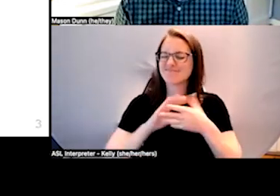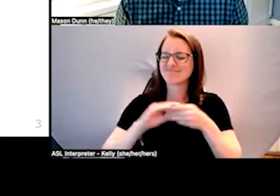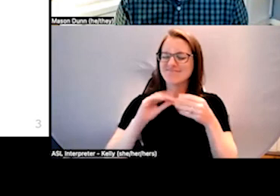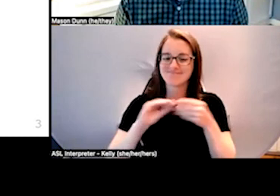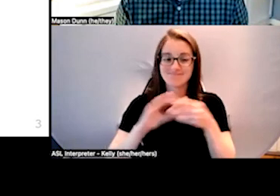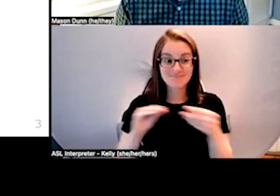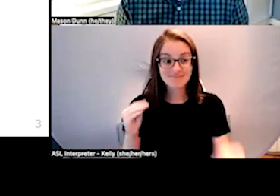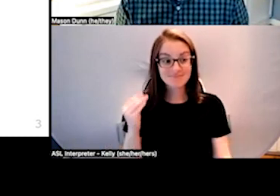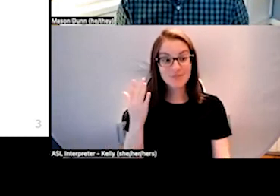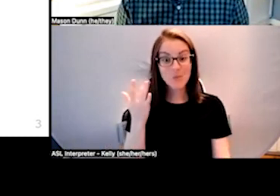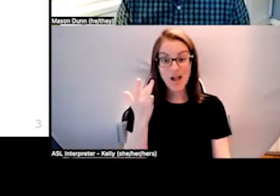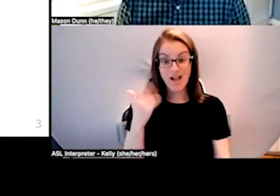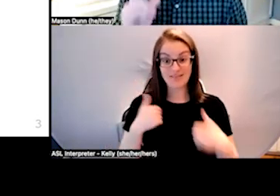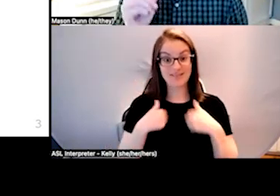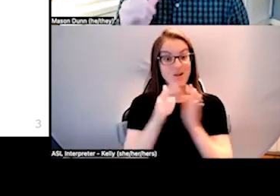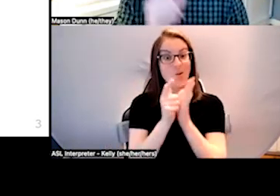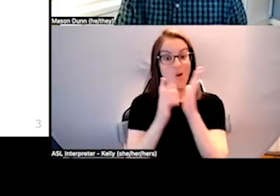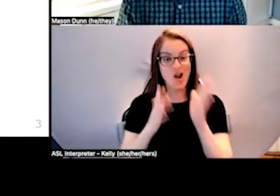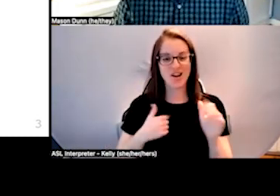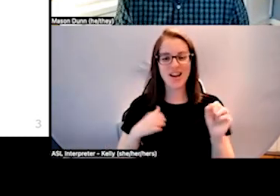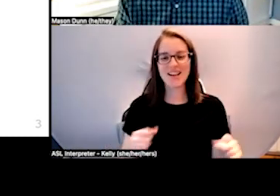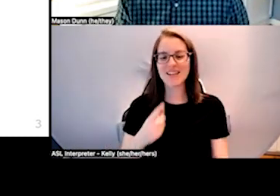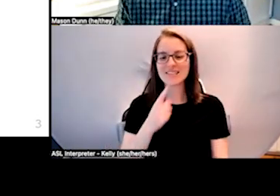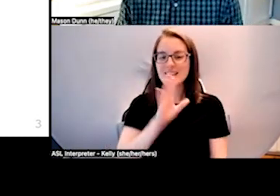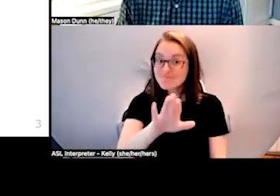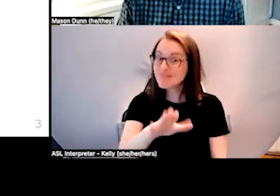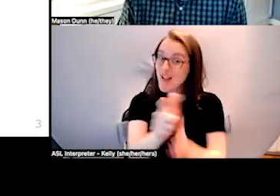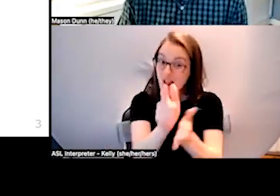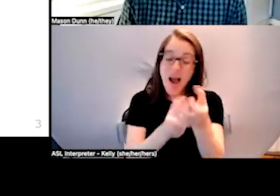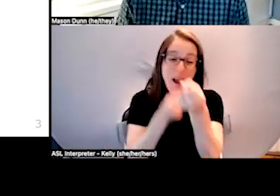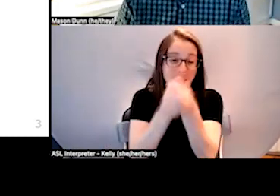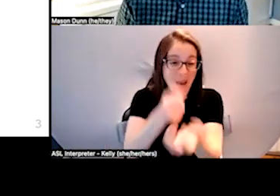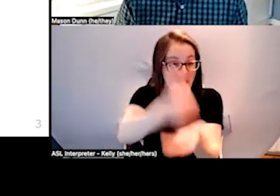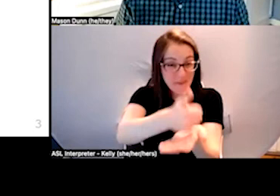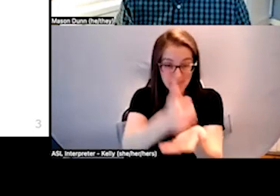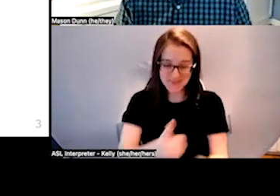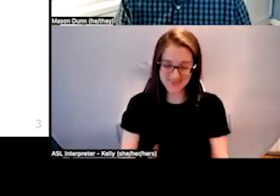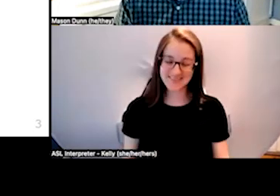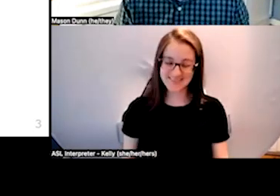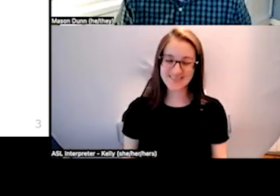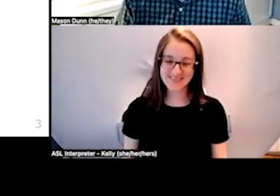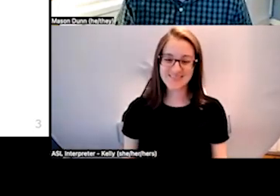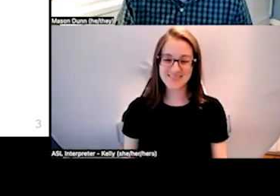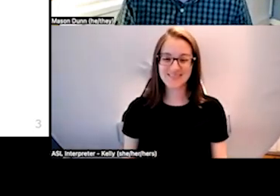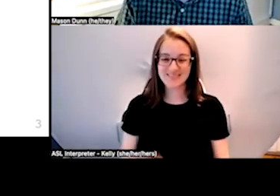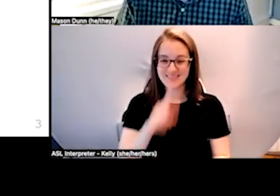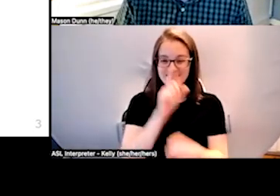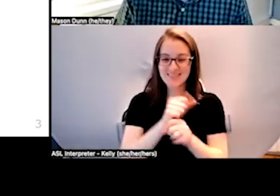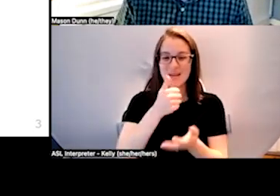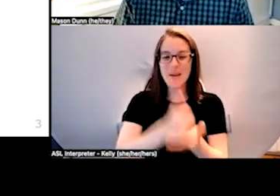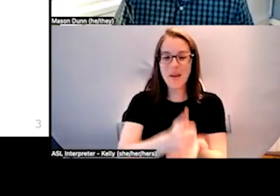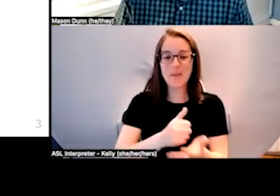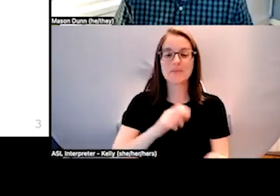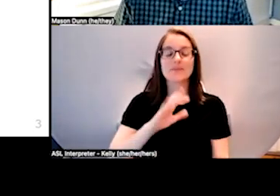where, as a lawyer, I get to say the law helps. The law actually helps trans, gender diverse, and intersex folks